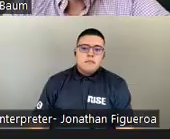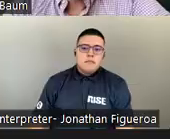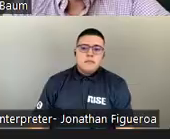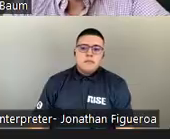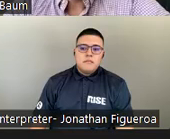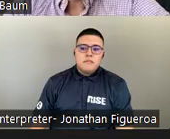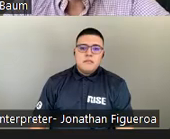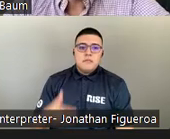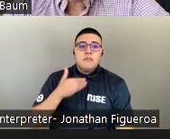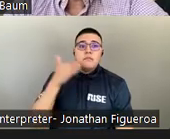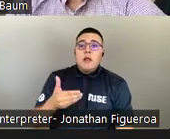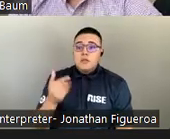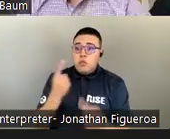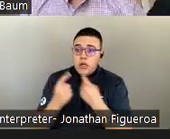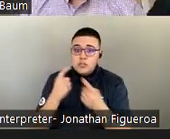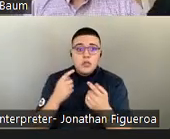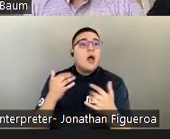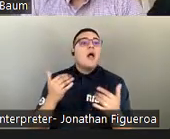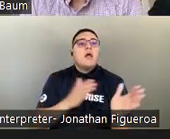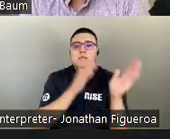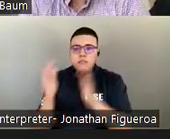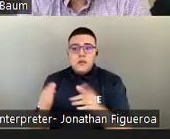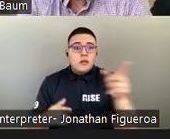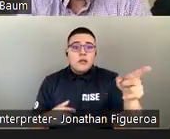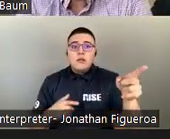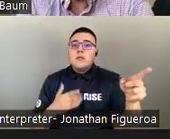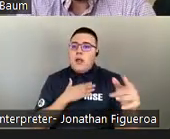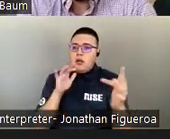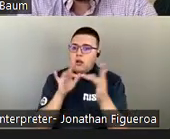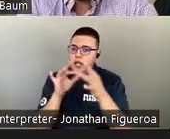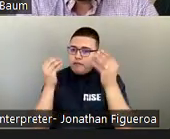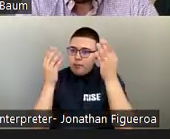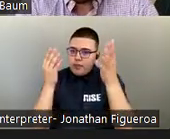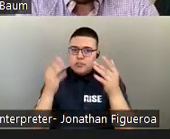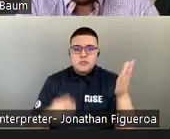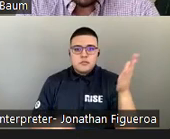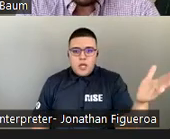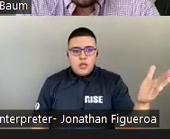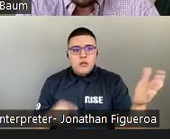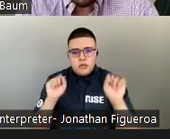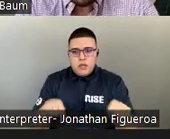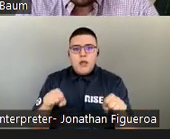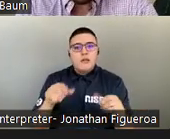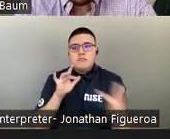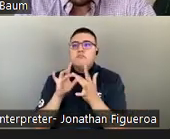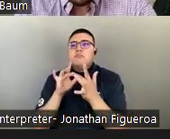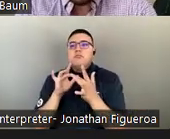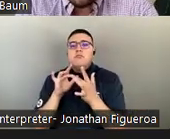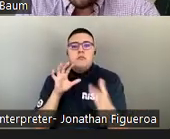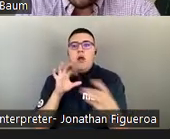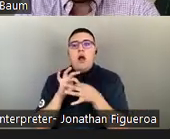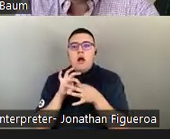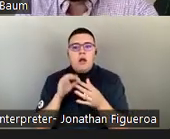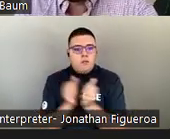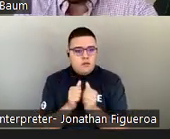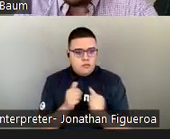And next part's question. And then also I have my contact information on here where you can find me. Our slogan is we